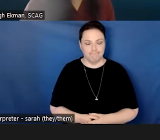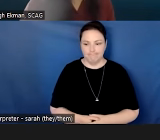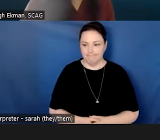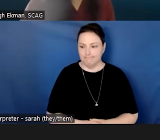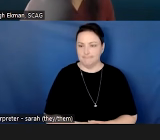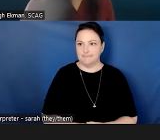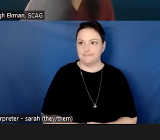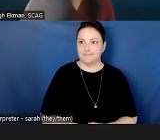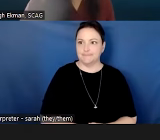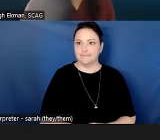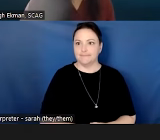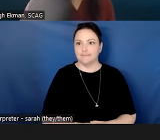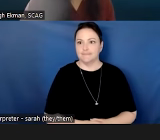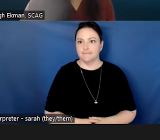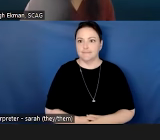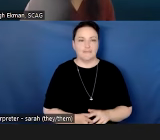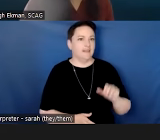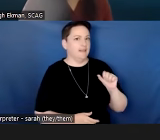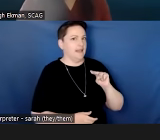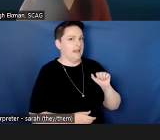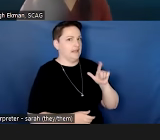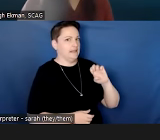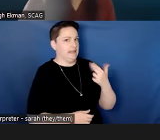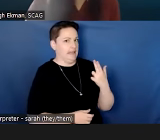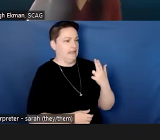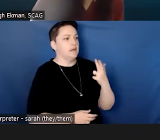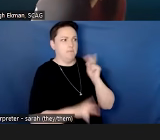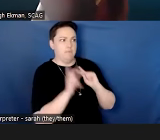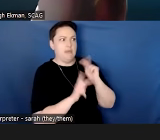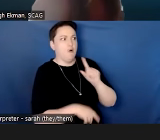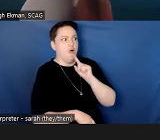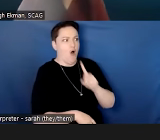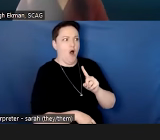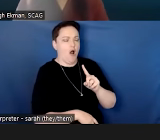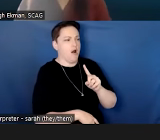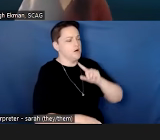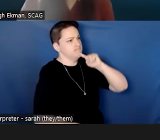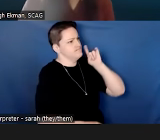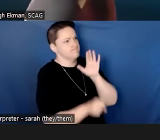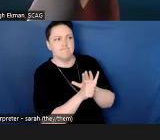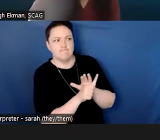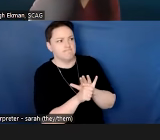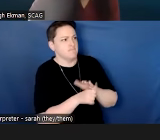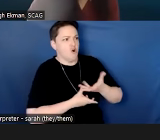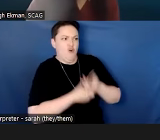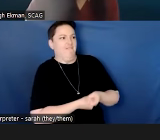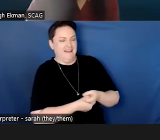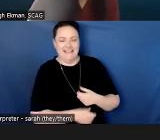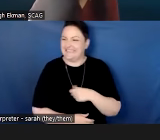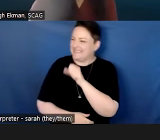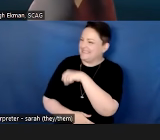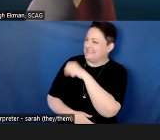I think people are really convinced of this one. This one is, we get 100% accuracy rate. Great